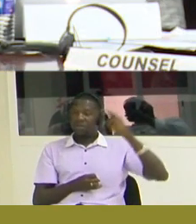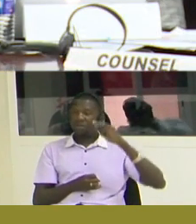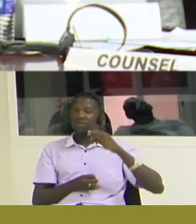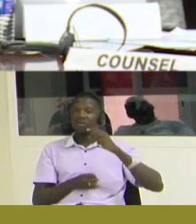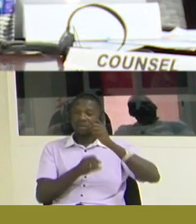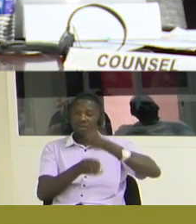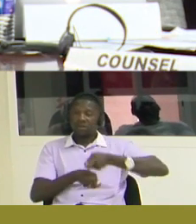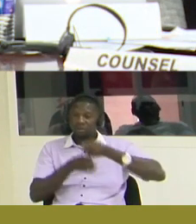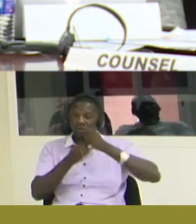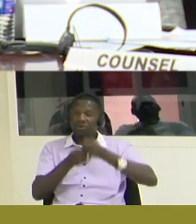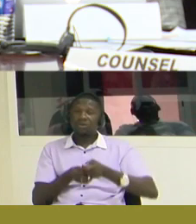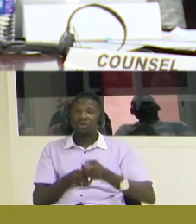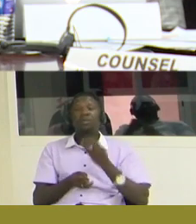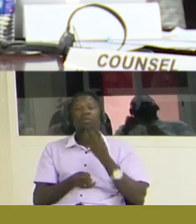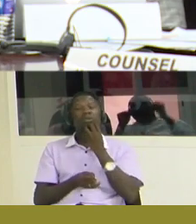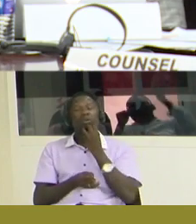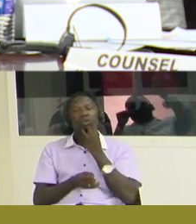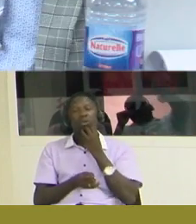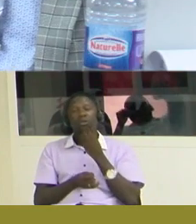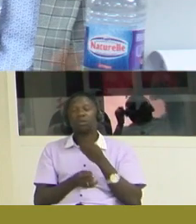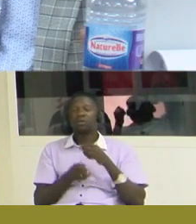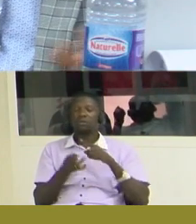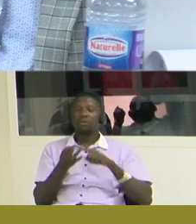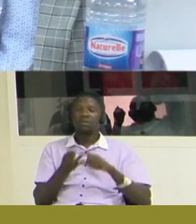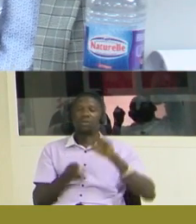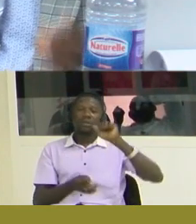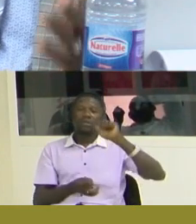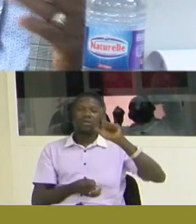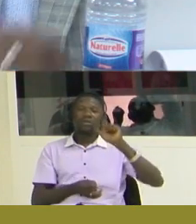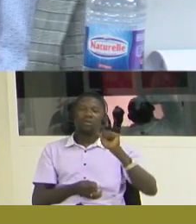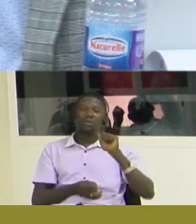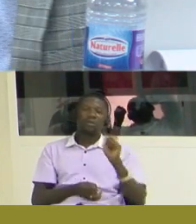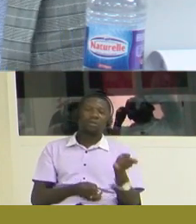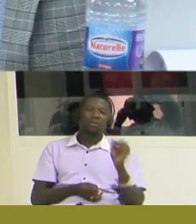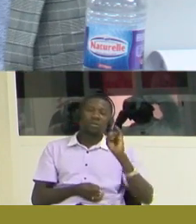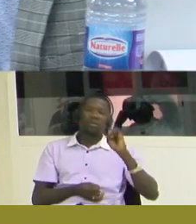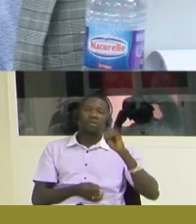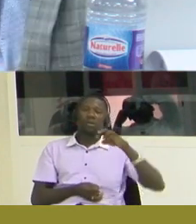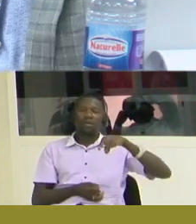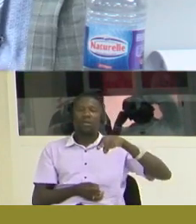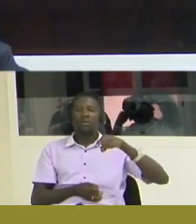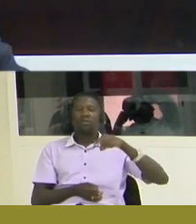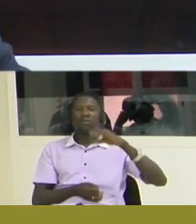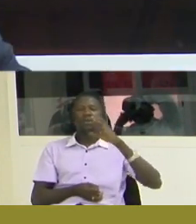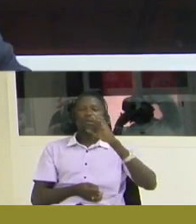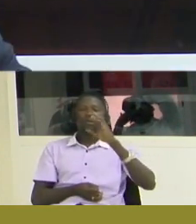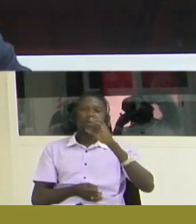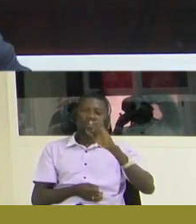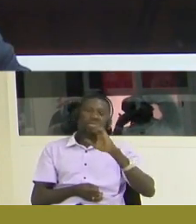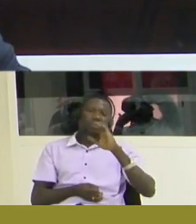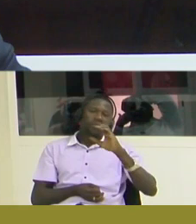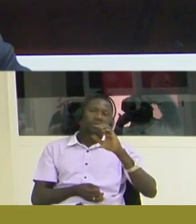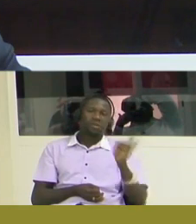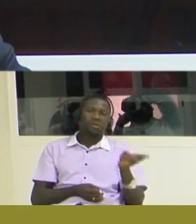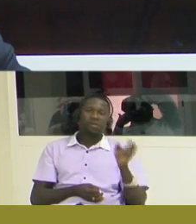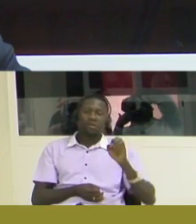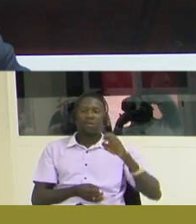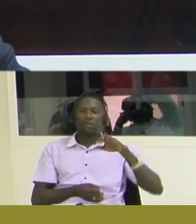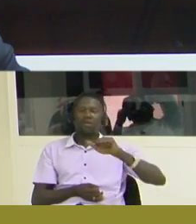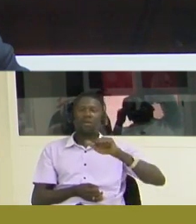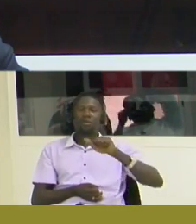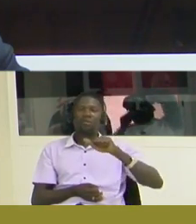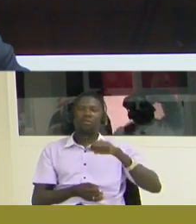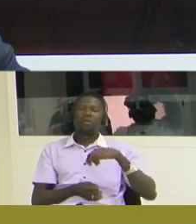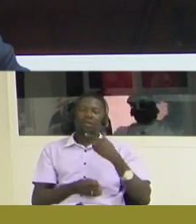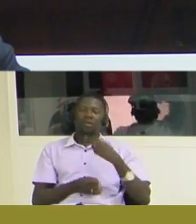say in Addabbo a large EMC charm and others what can you tell us about that well as far as I can recall